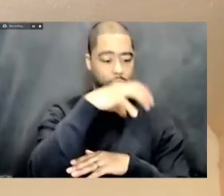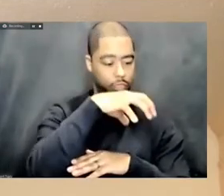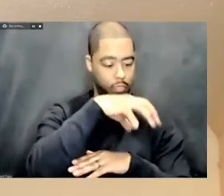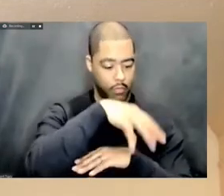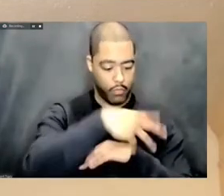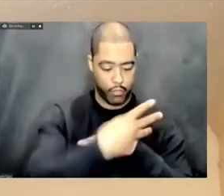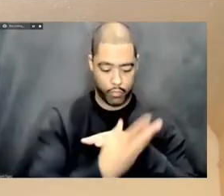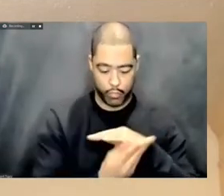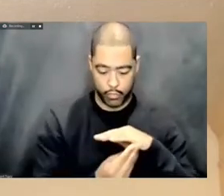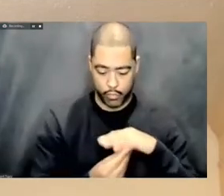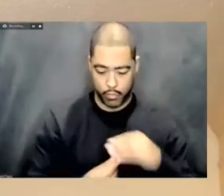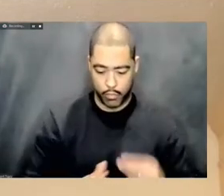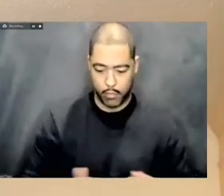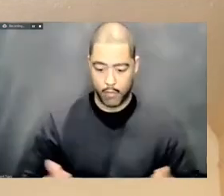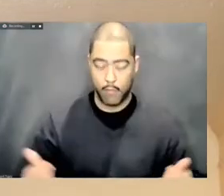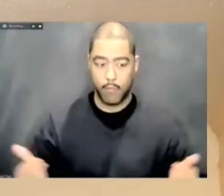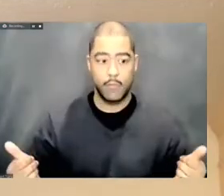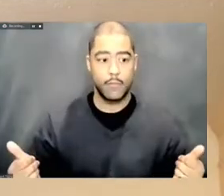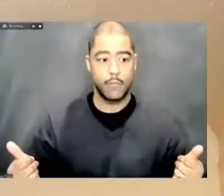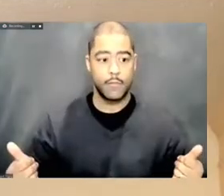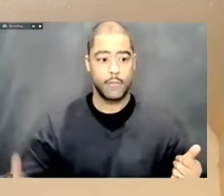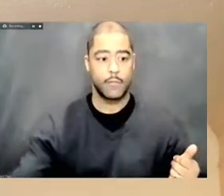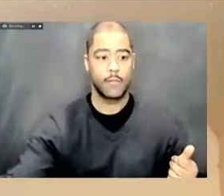to let the soft burst.